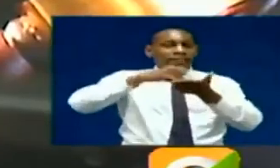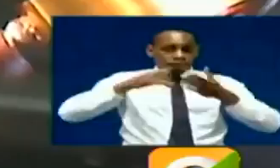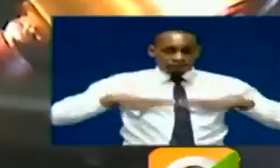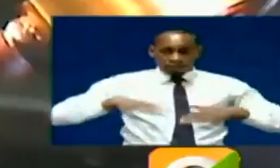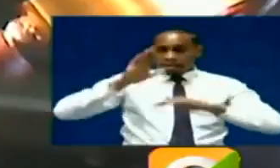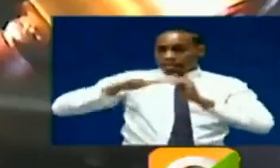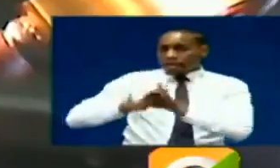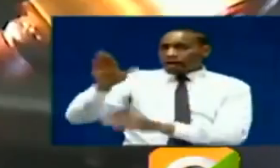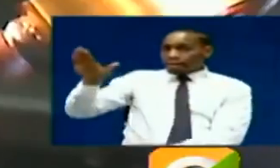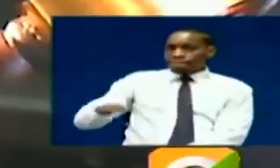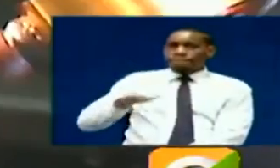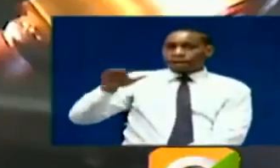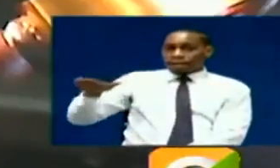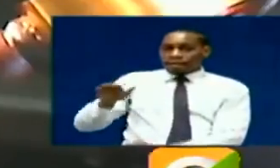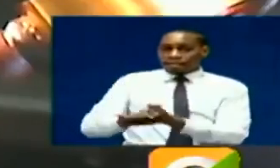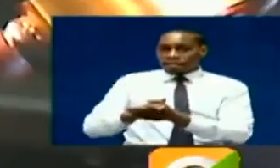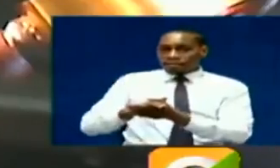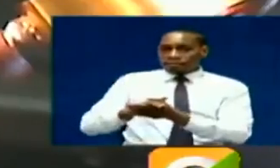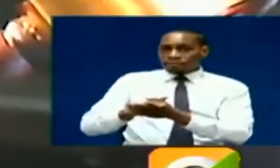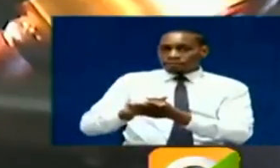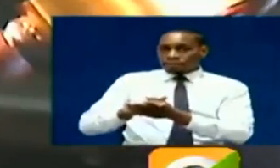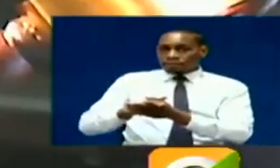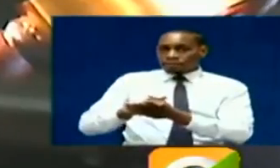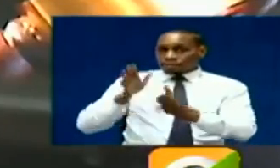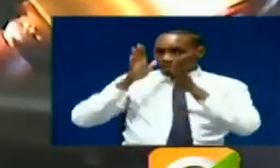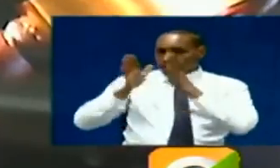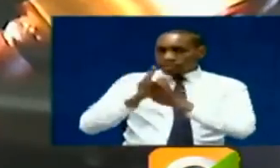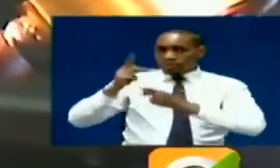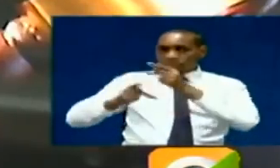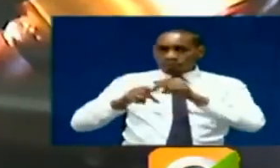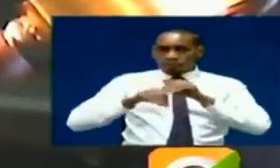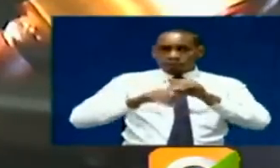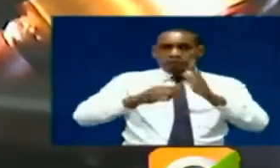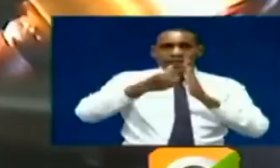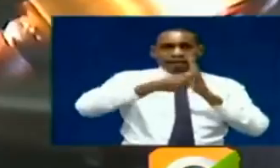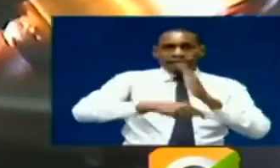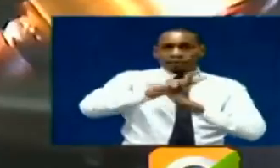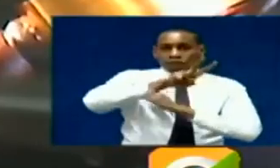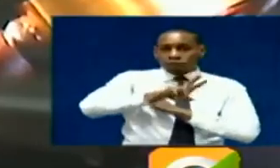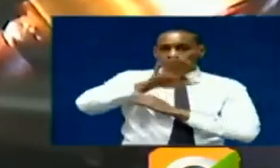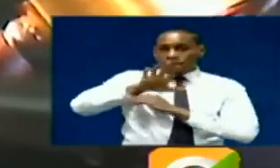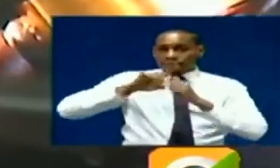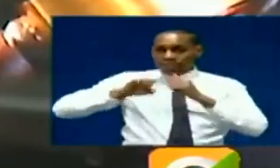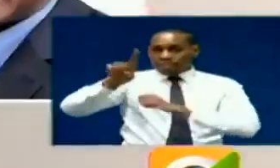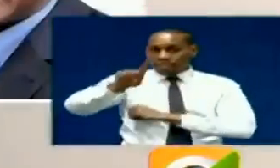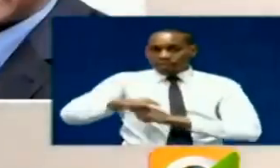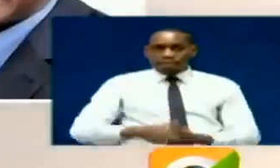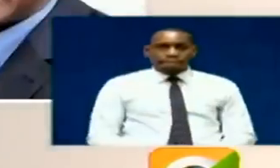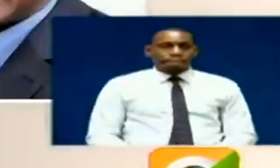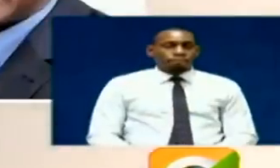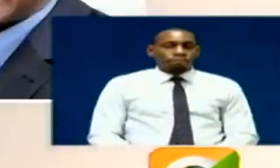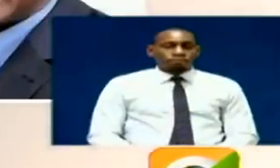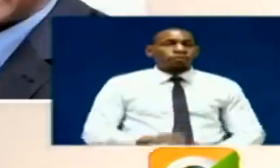a parliamentary initiative process governed by Article 256? Two issues,